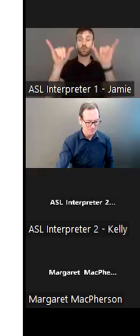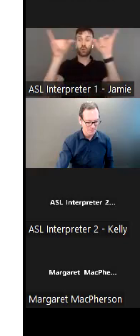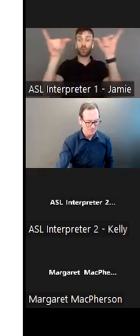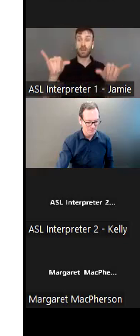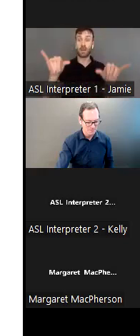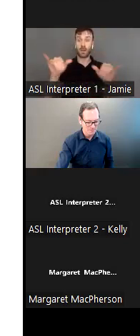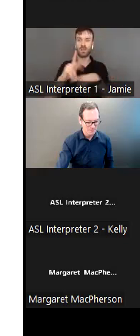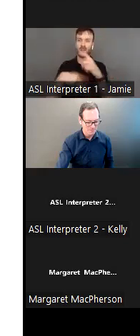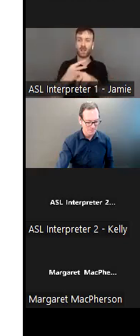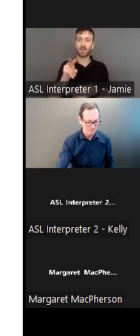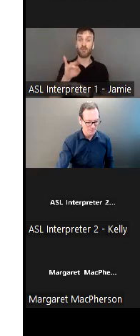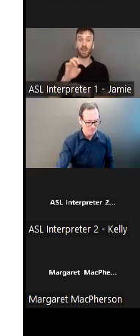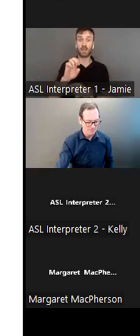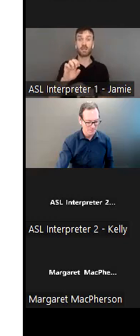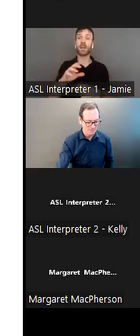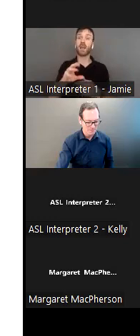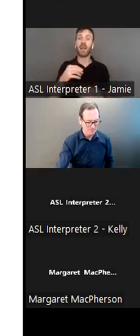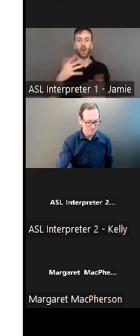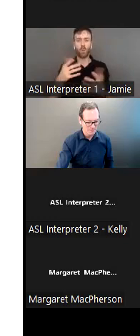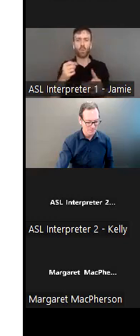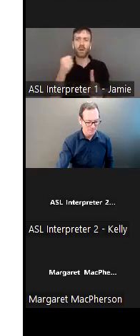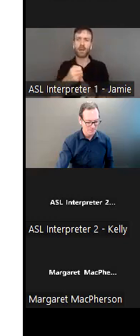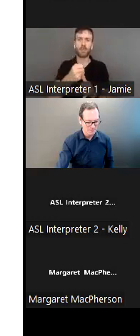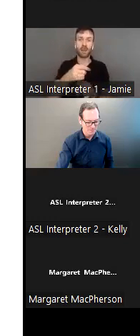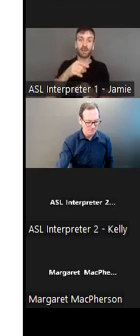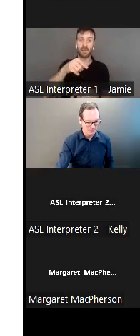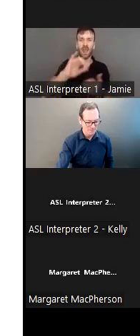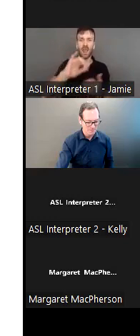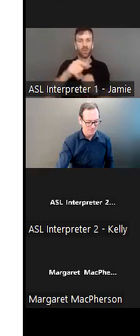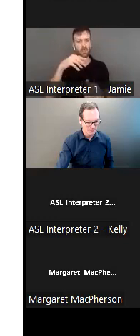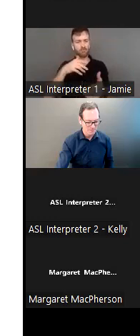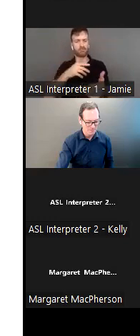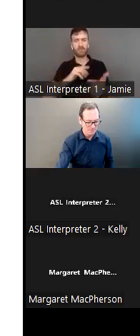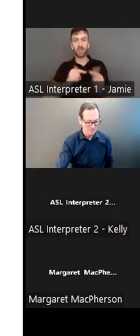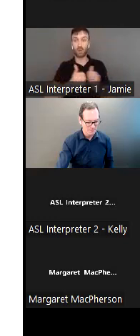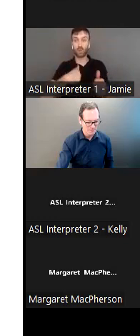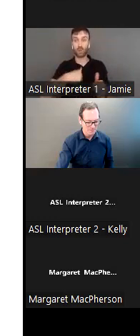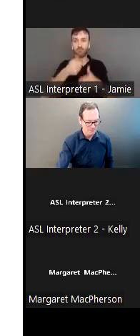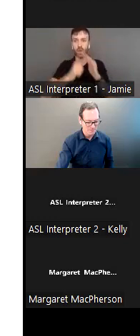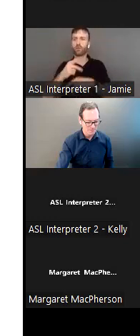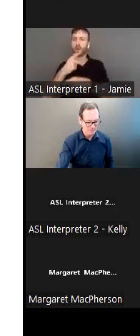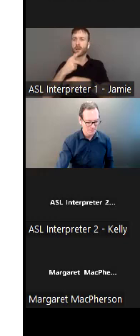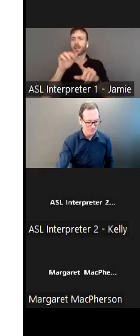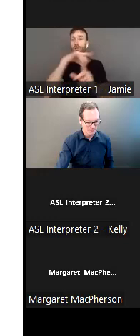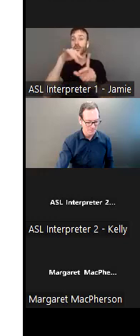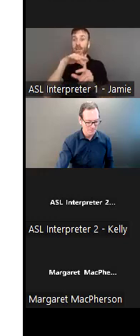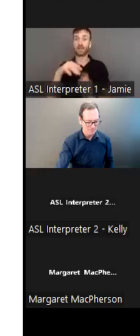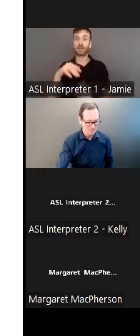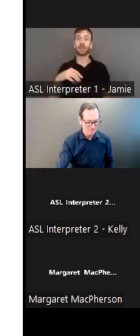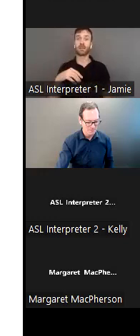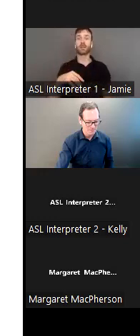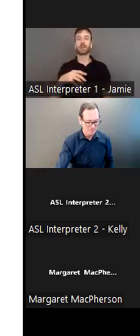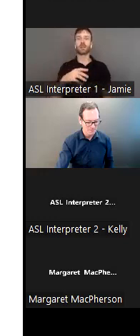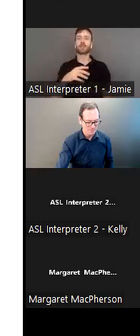and having an impact on how people will interact with you in a care setting. And then really actively countering various forms